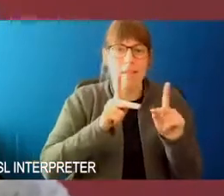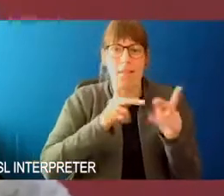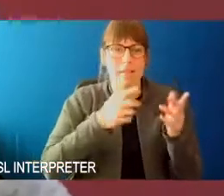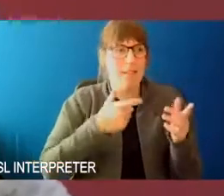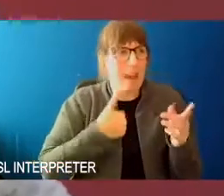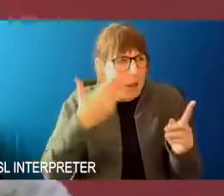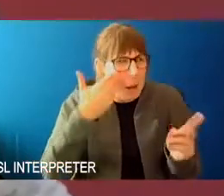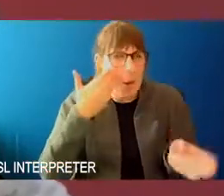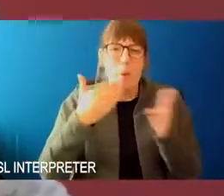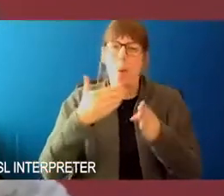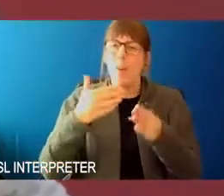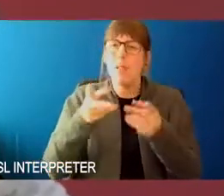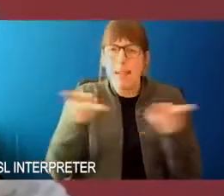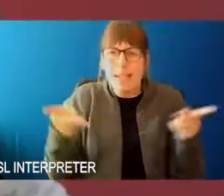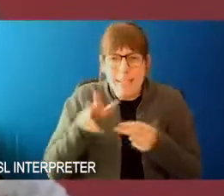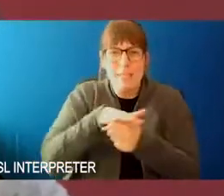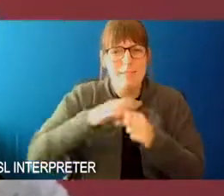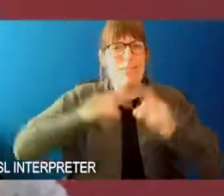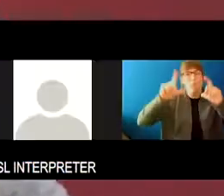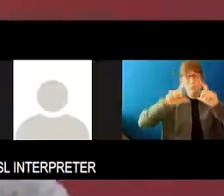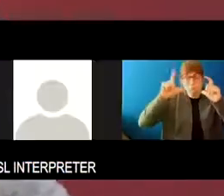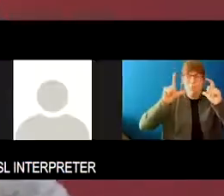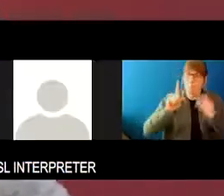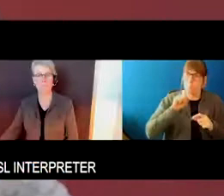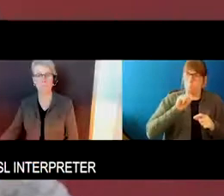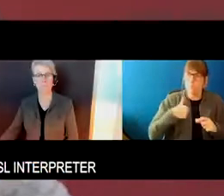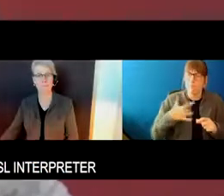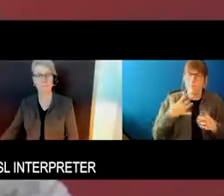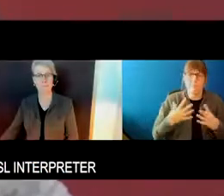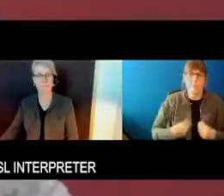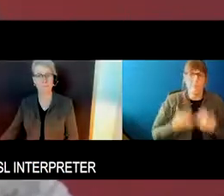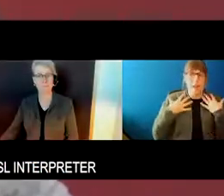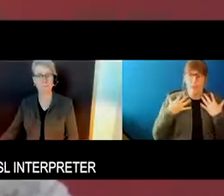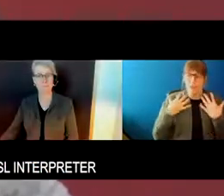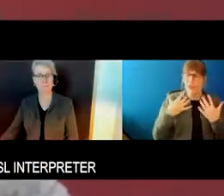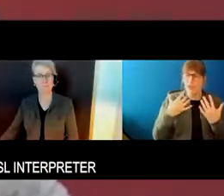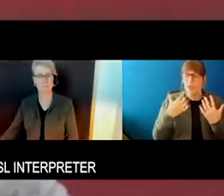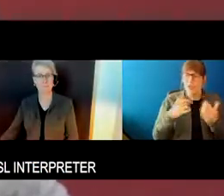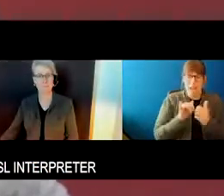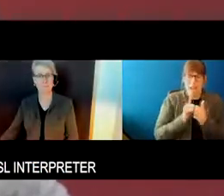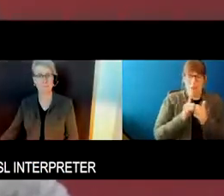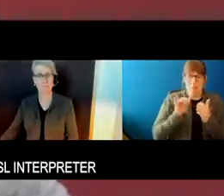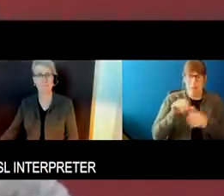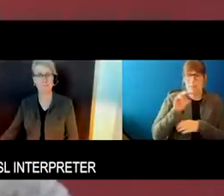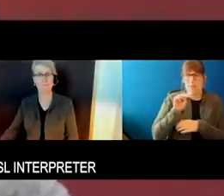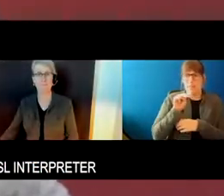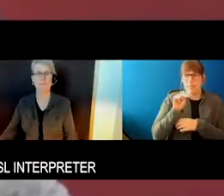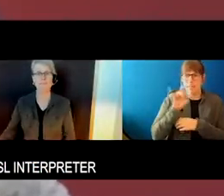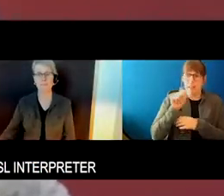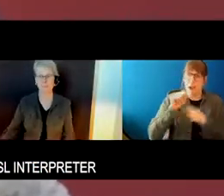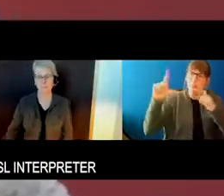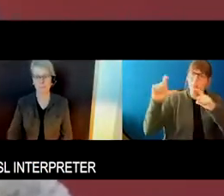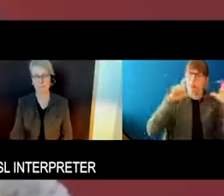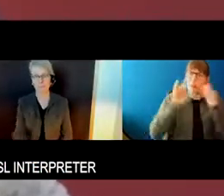photos of people in my life and places I was visiting, and was really inspired by